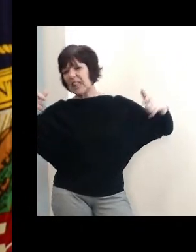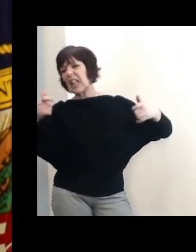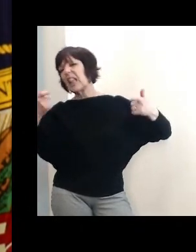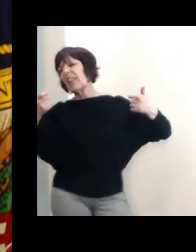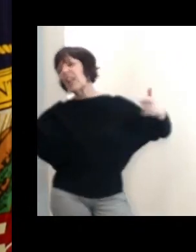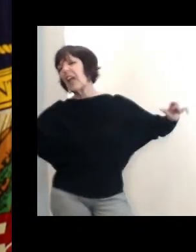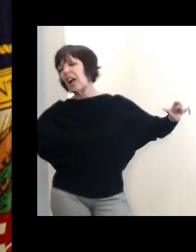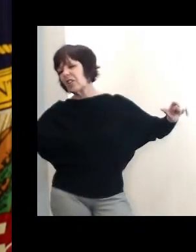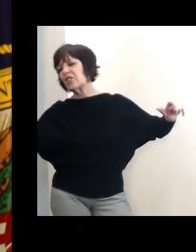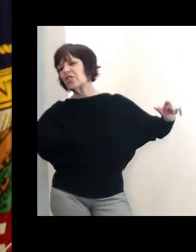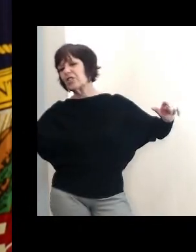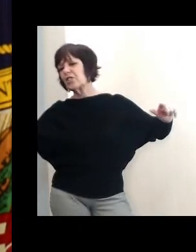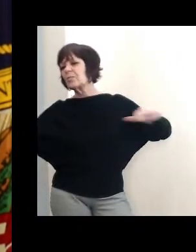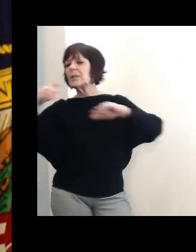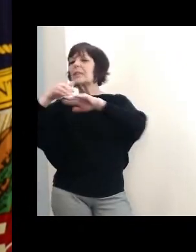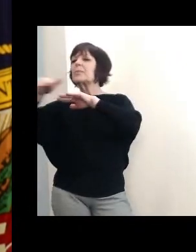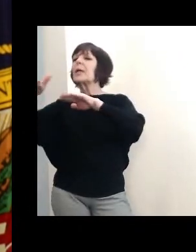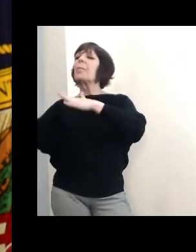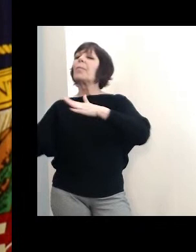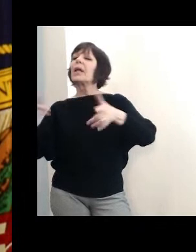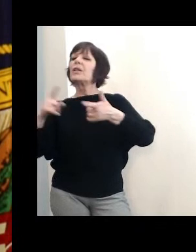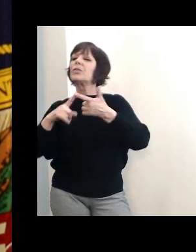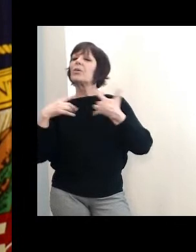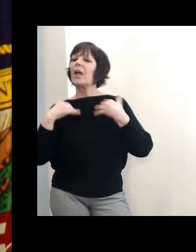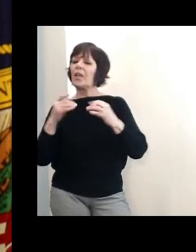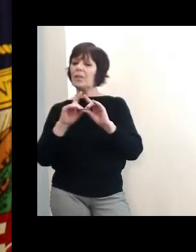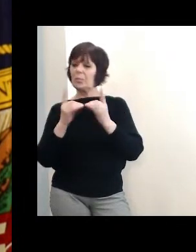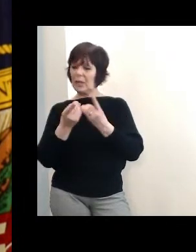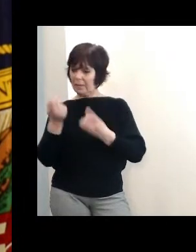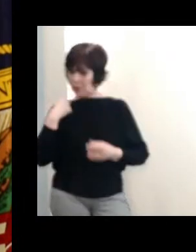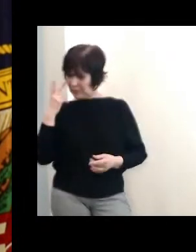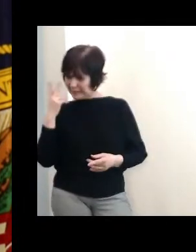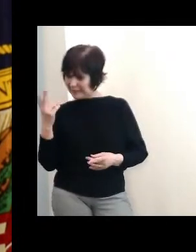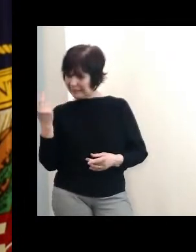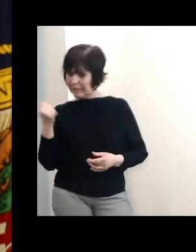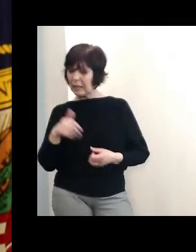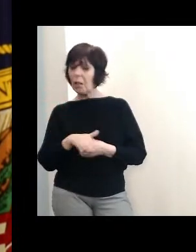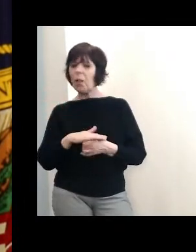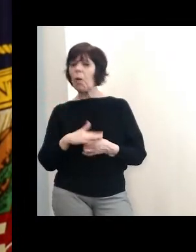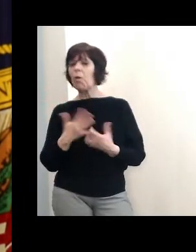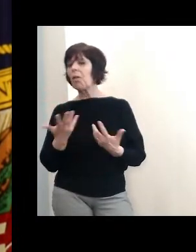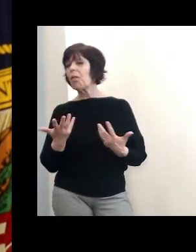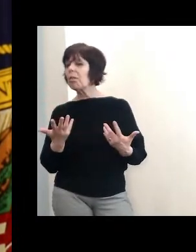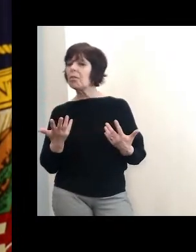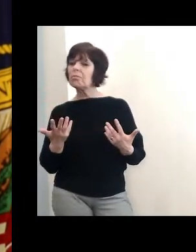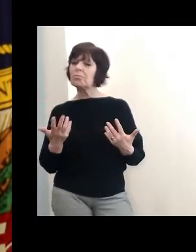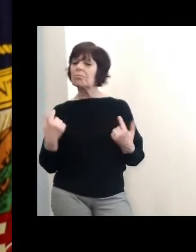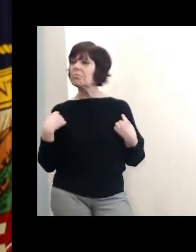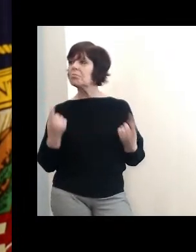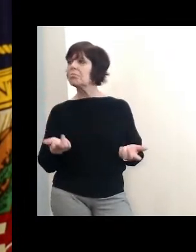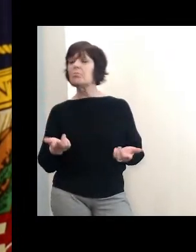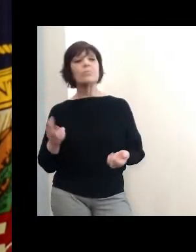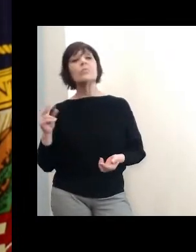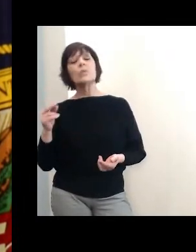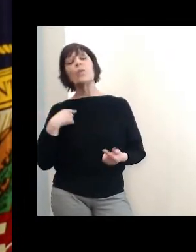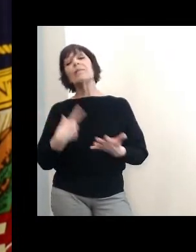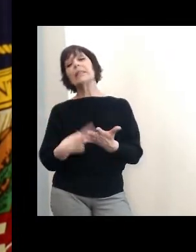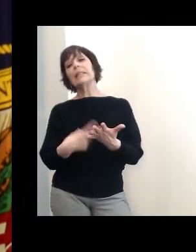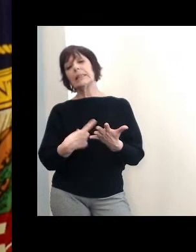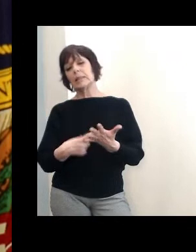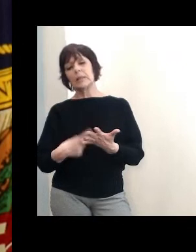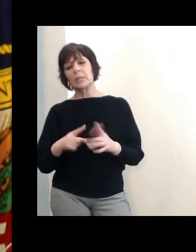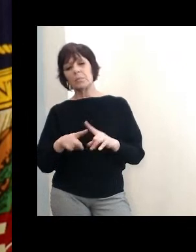supposed to submit plans to the health department. Have you seen any plans from any local venues thus far? No, we've had